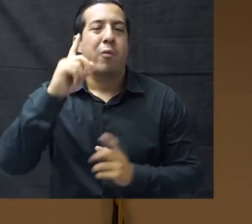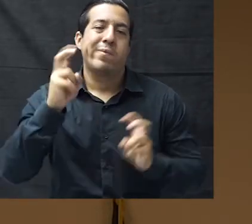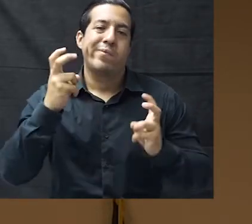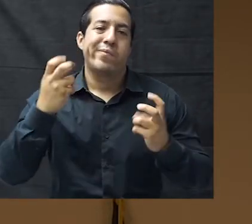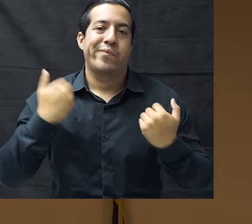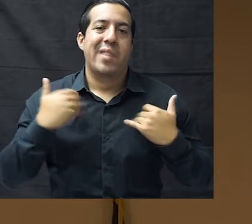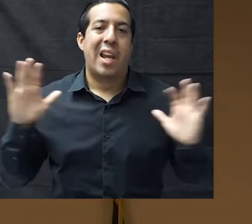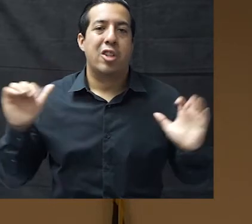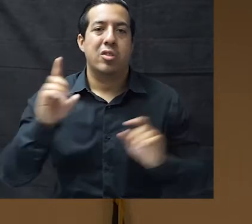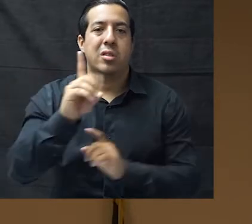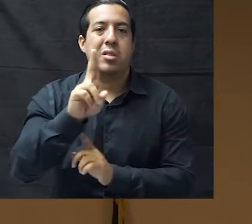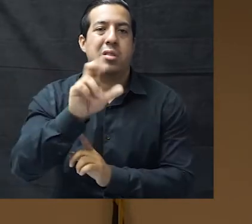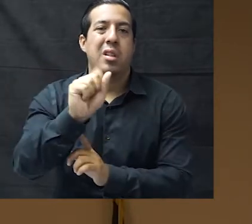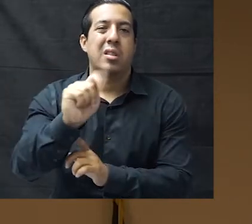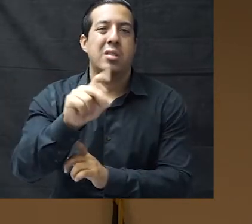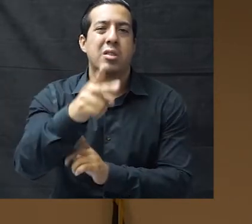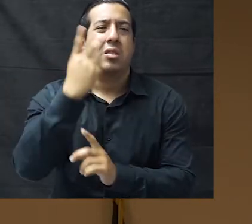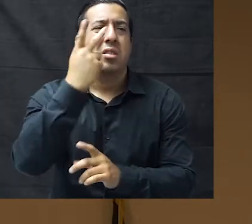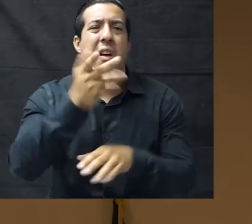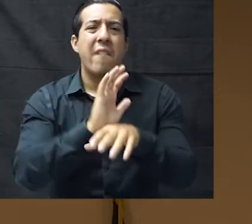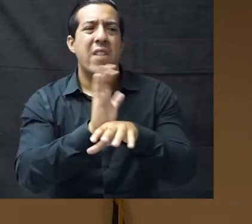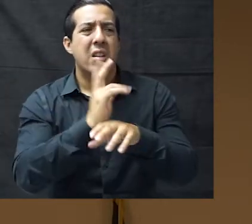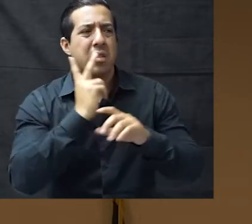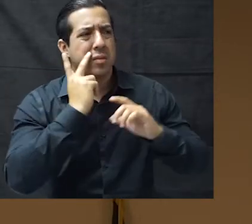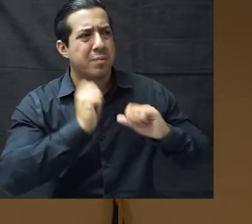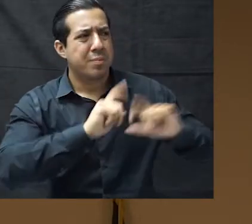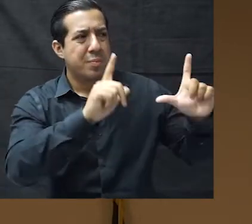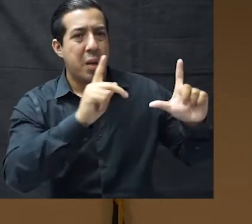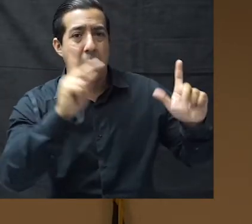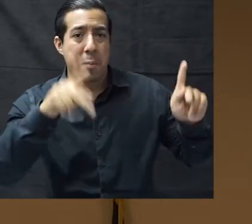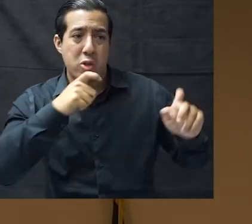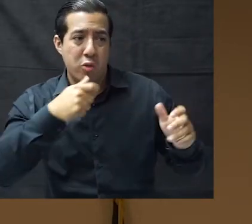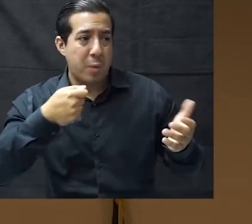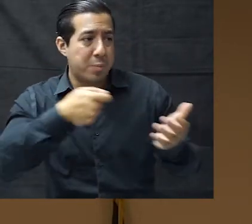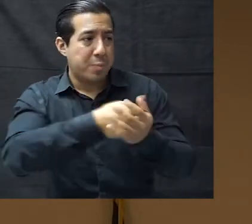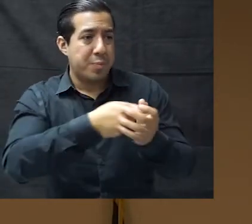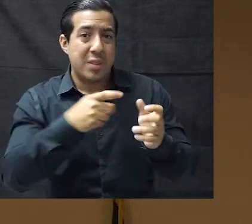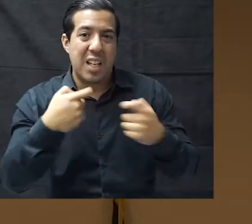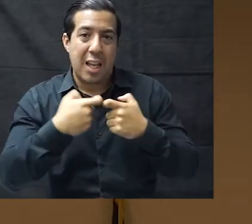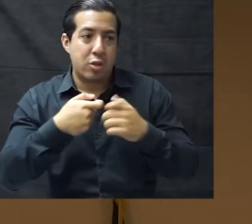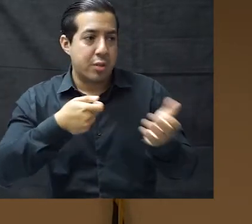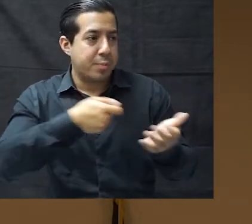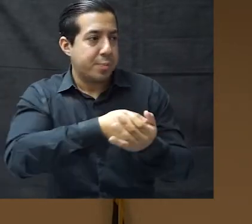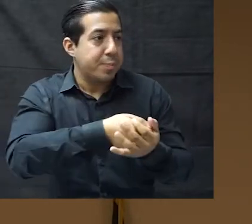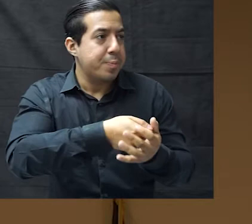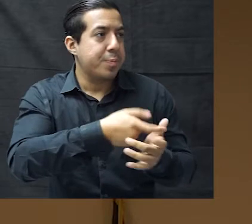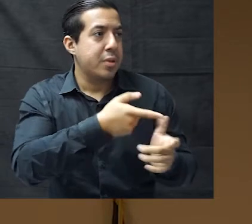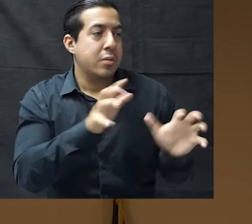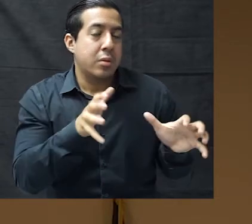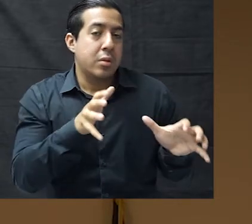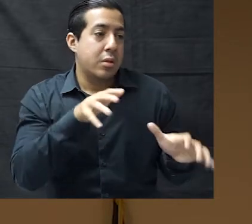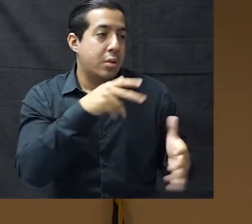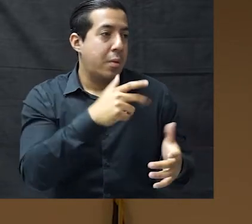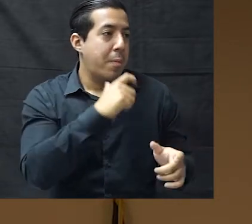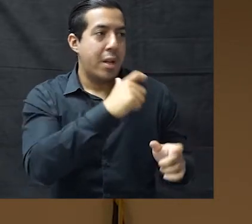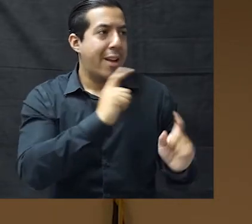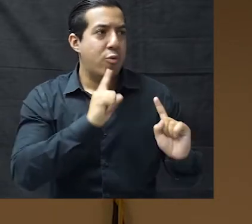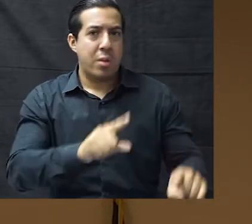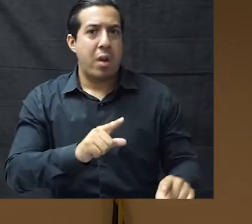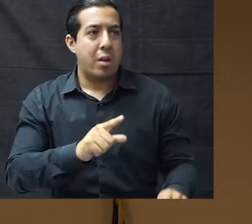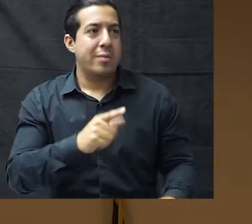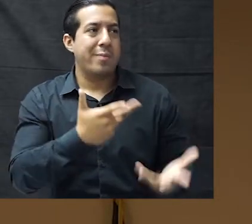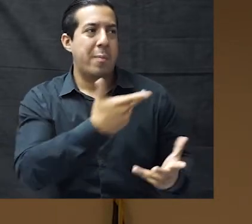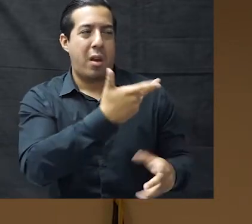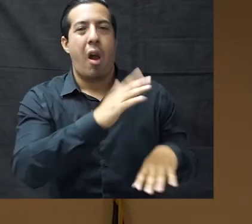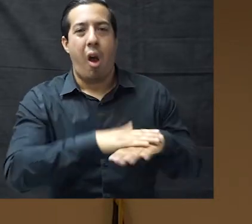they're buying their pills from dude down the street, that's what you really need to worry about because they just don't know what they're